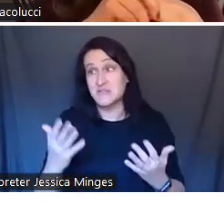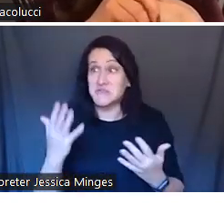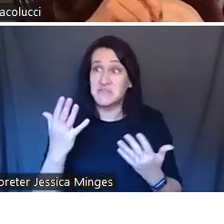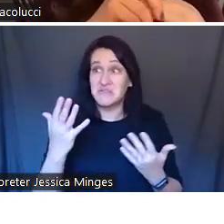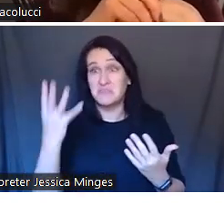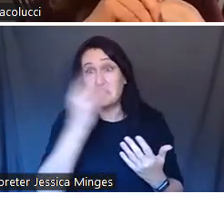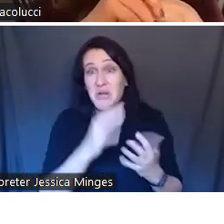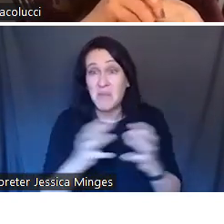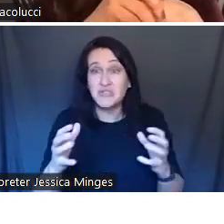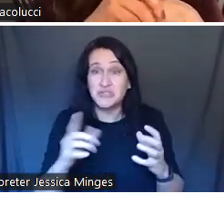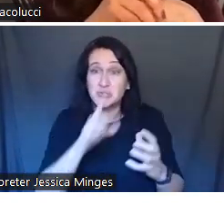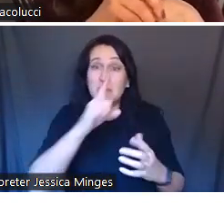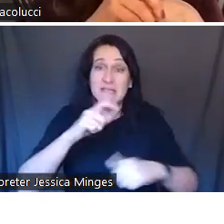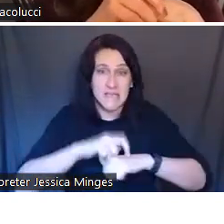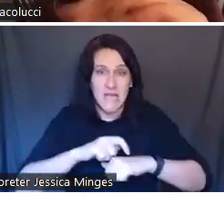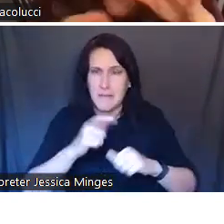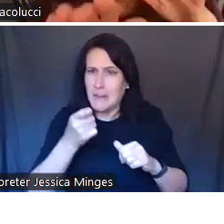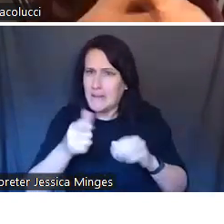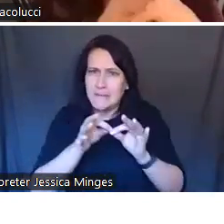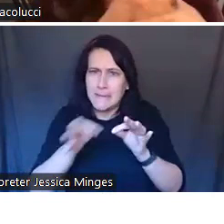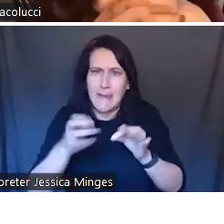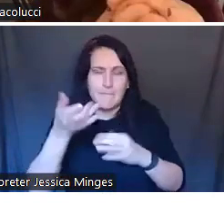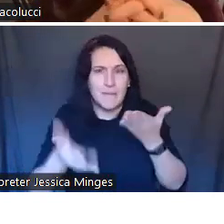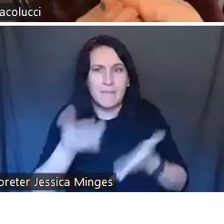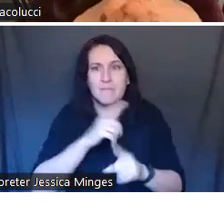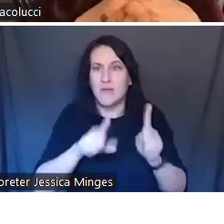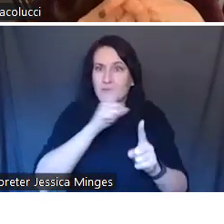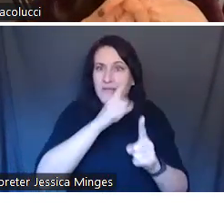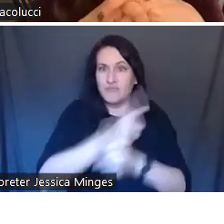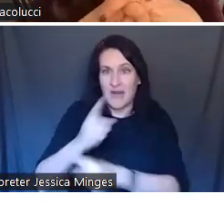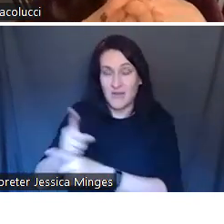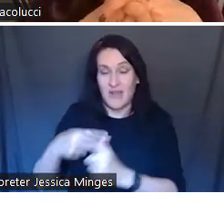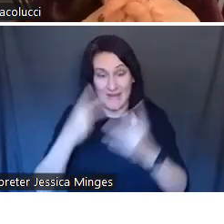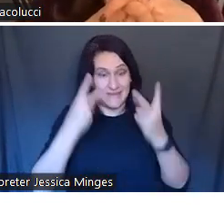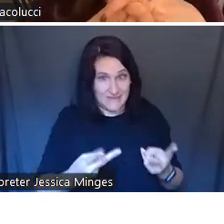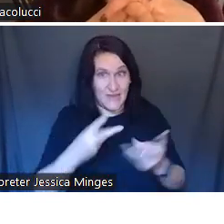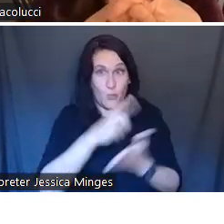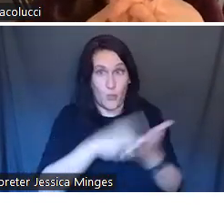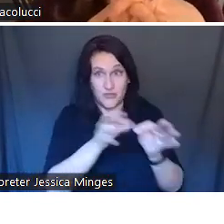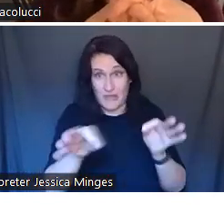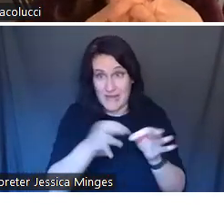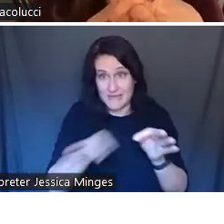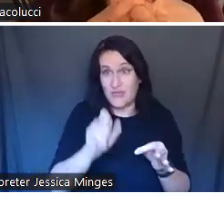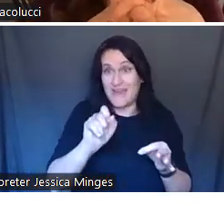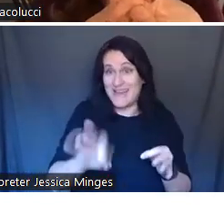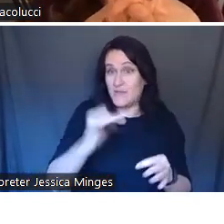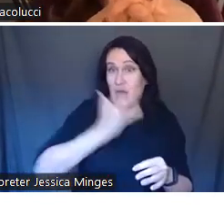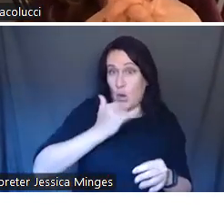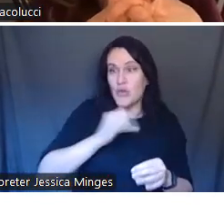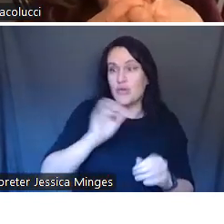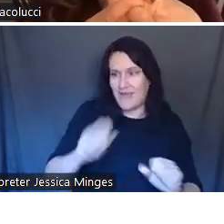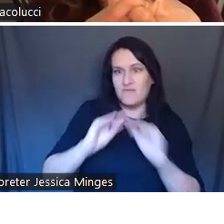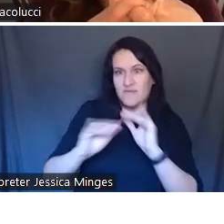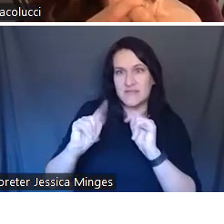very little delay, and it's quite accurate. And again, you could see what's being written, so you can correct any errors. It